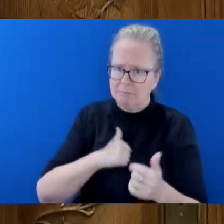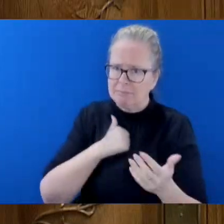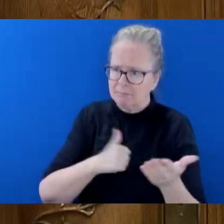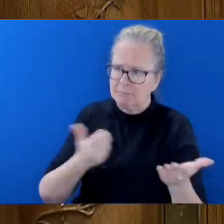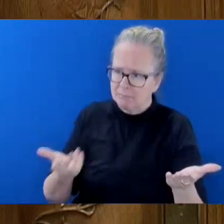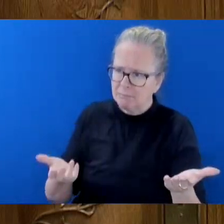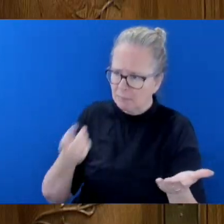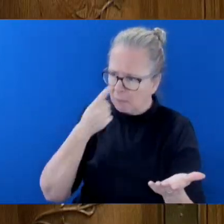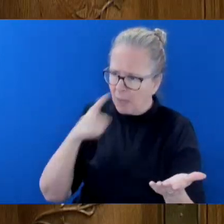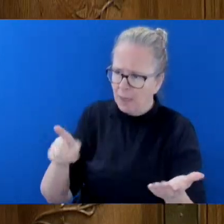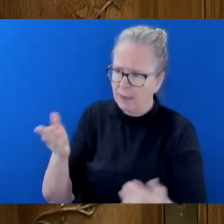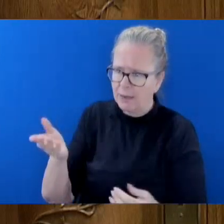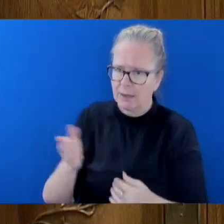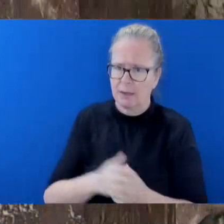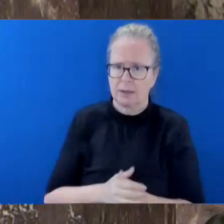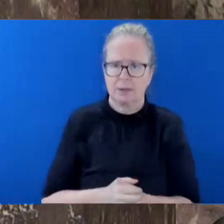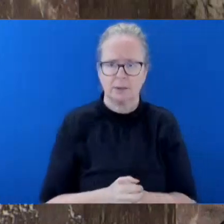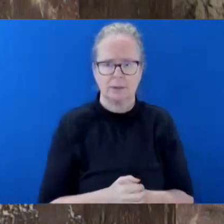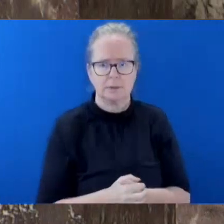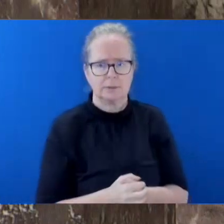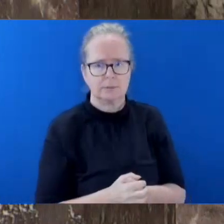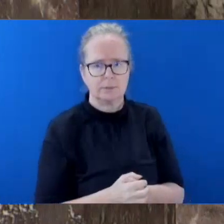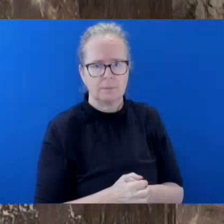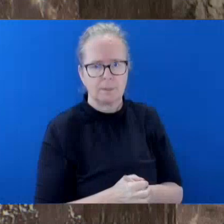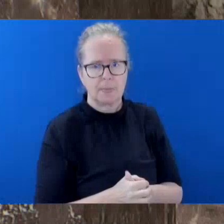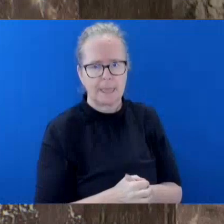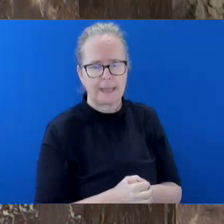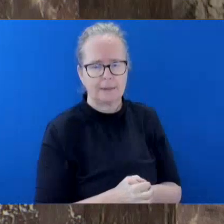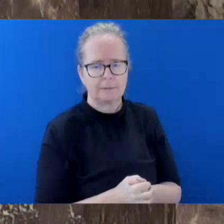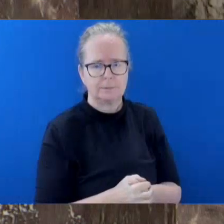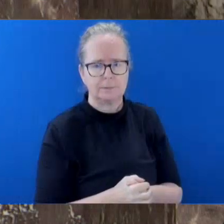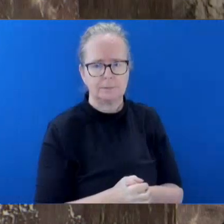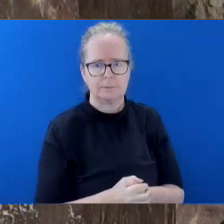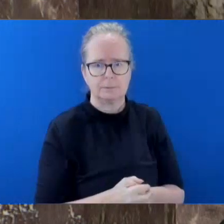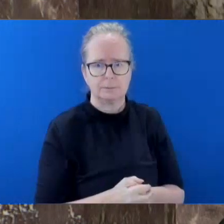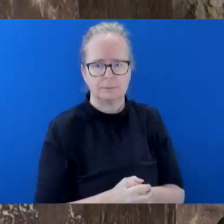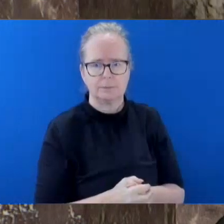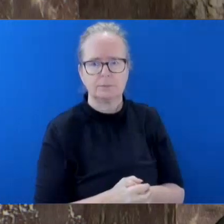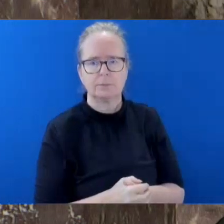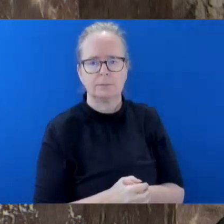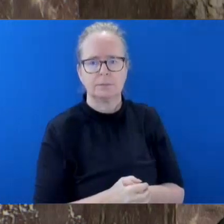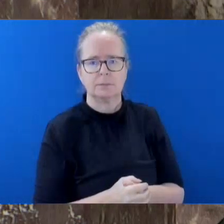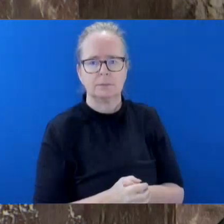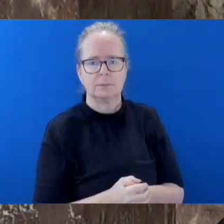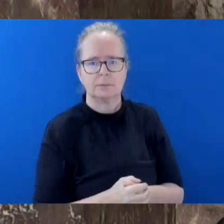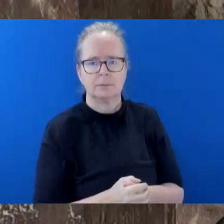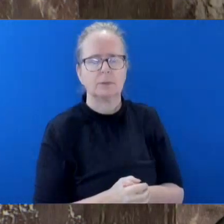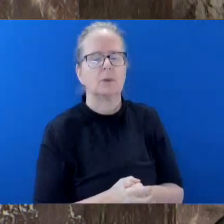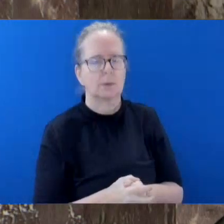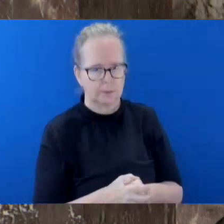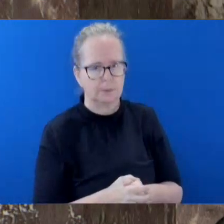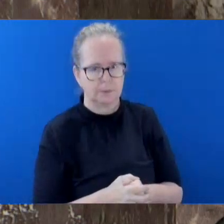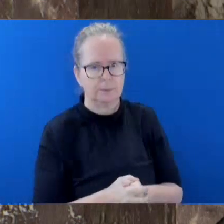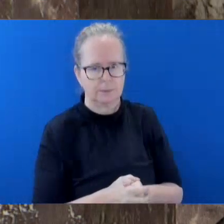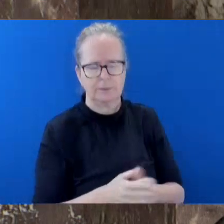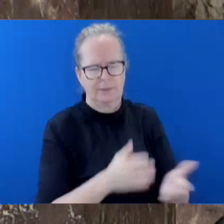Government House Leader. Thank you, Honourable Speaker. That's just nonsense. I've said already.